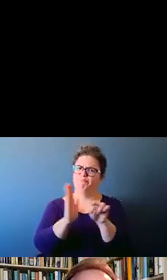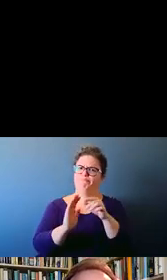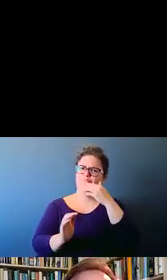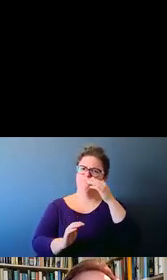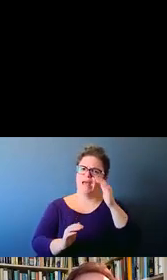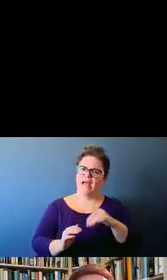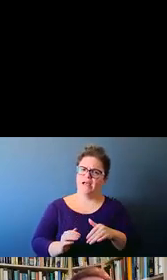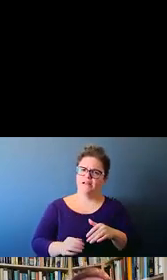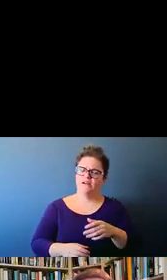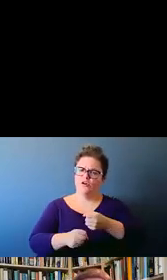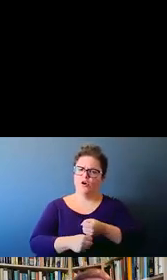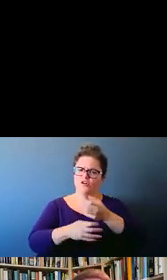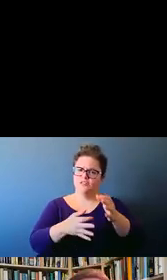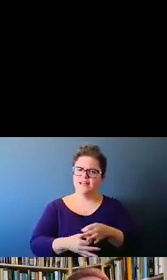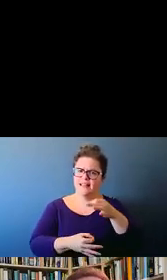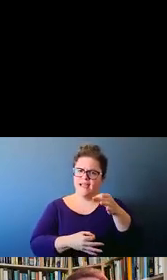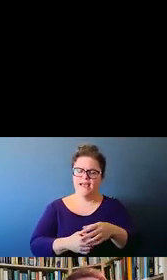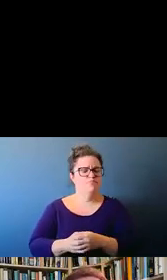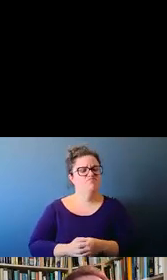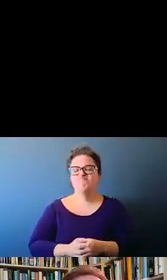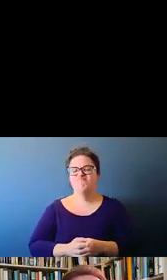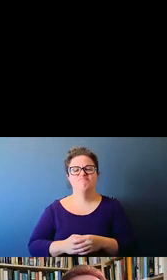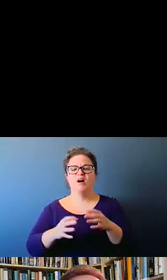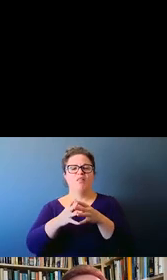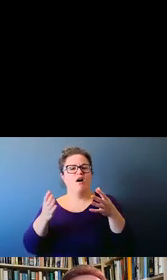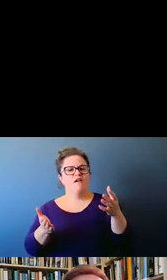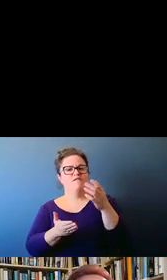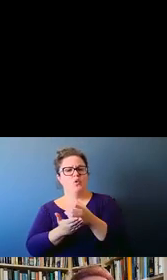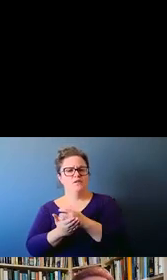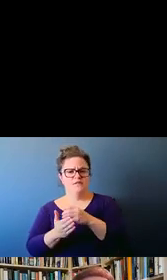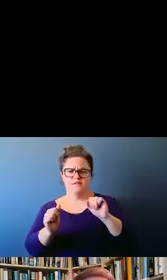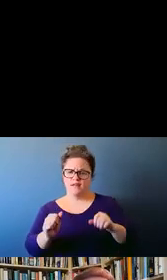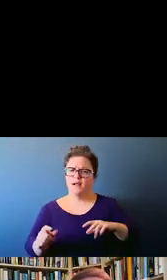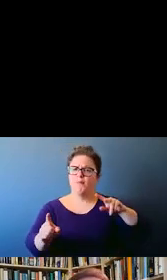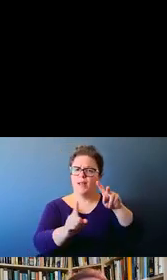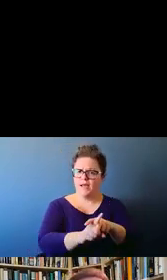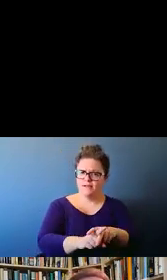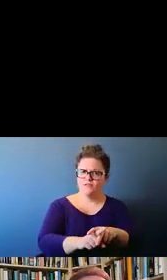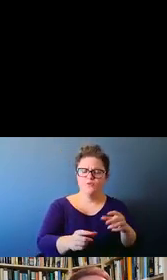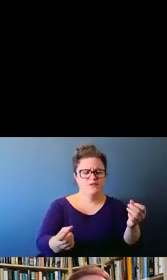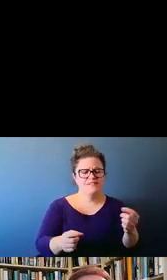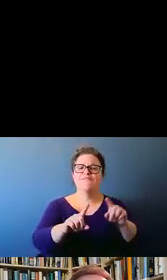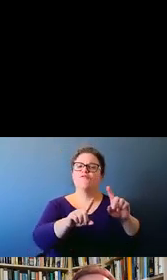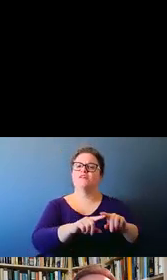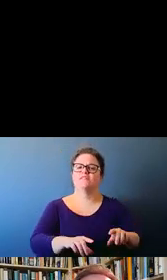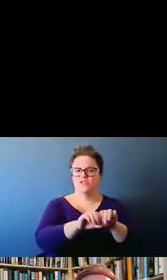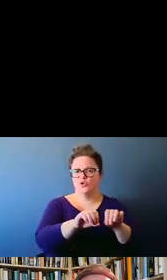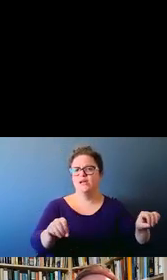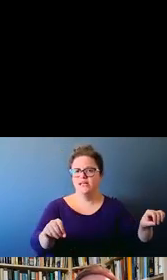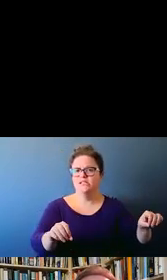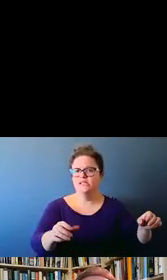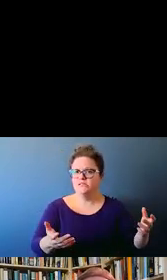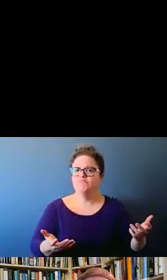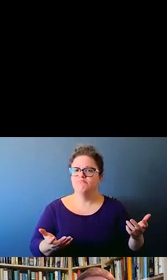a lot of courses can be used to complete your degree requirements, regardless of the subject.